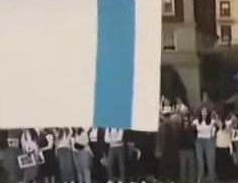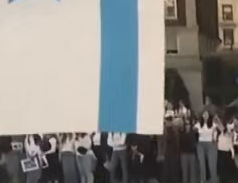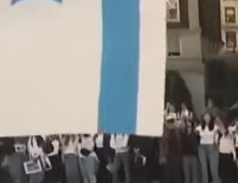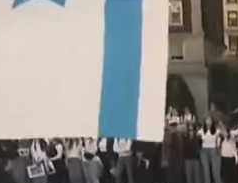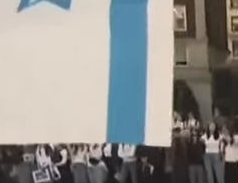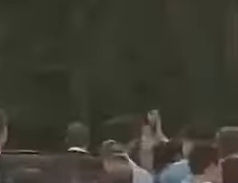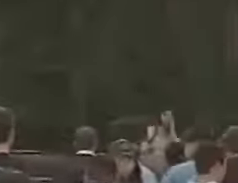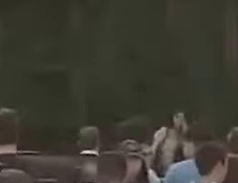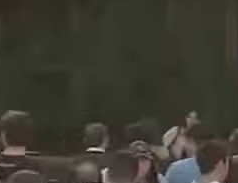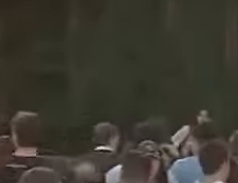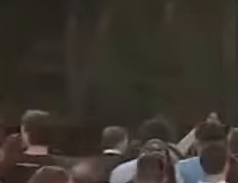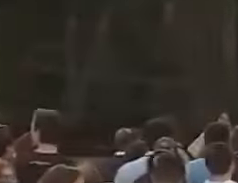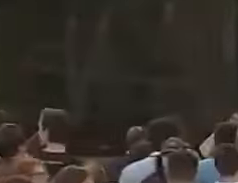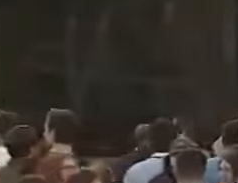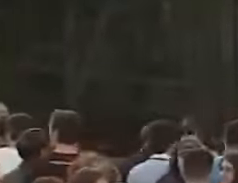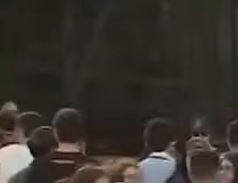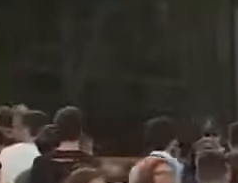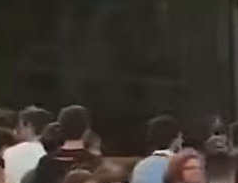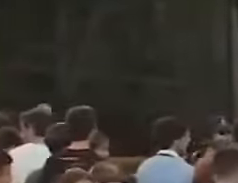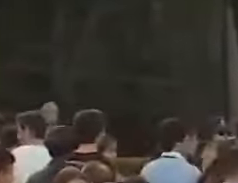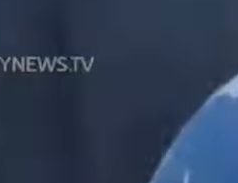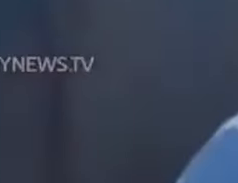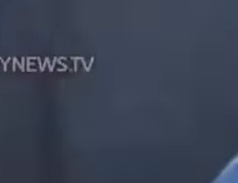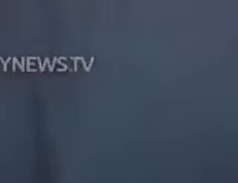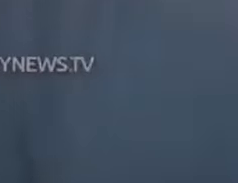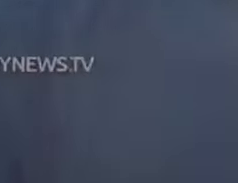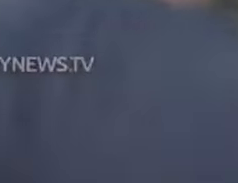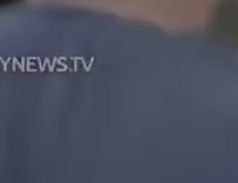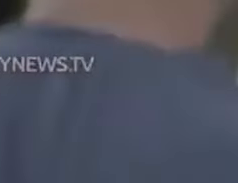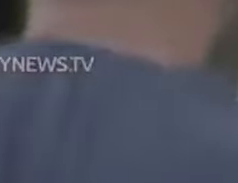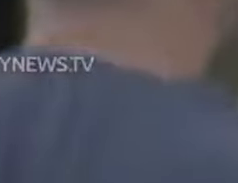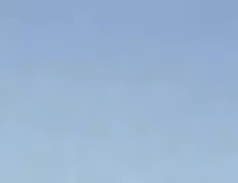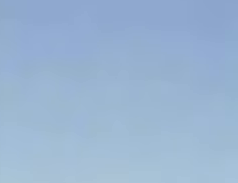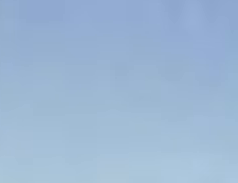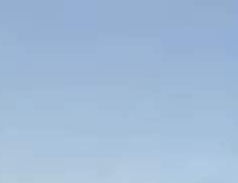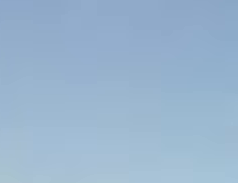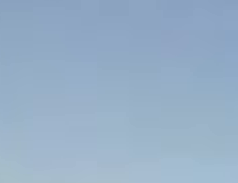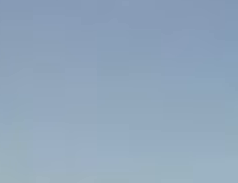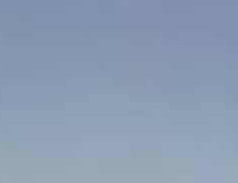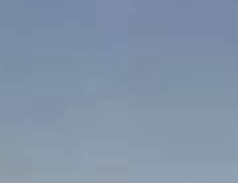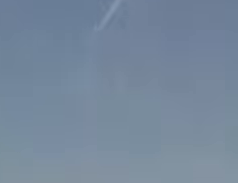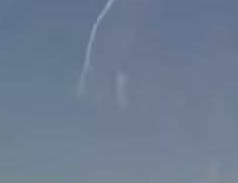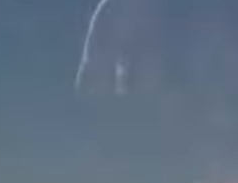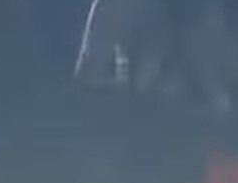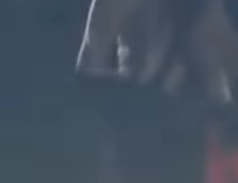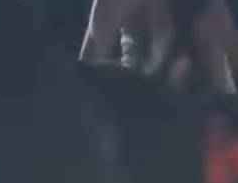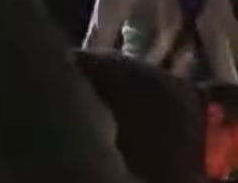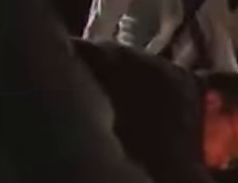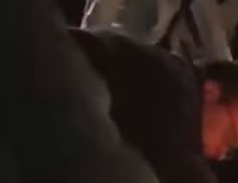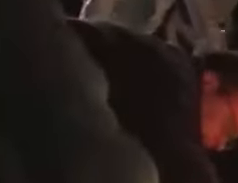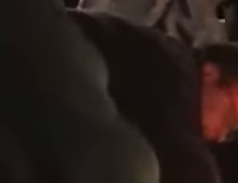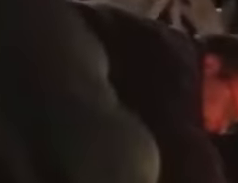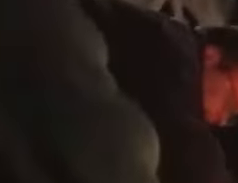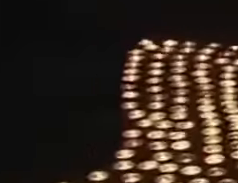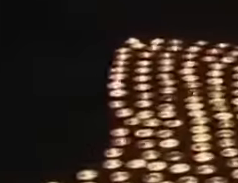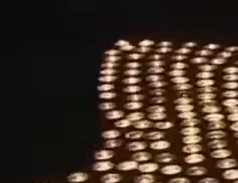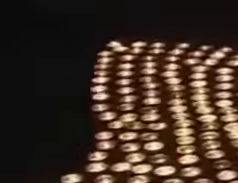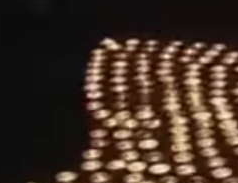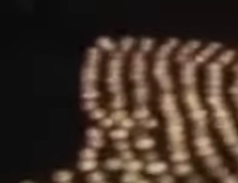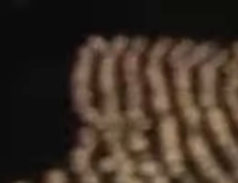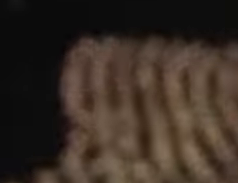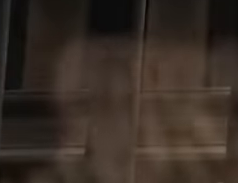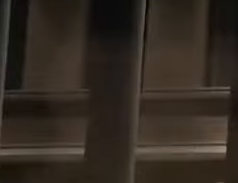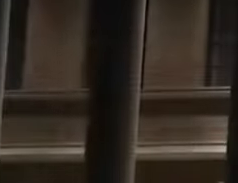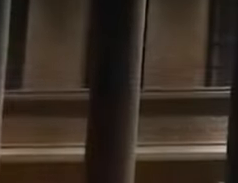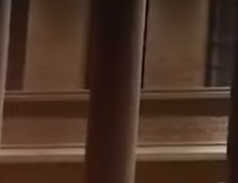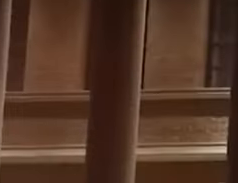ever experienced, just seeing so many people come together. It's so important that we all stay together as a community. No